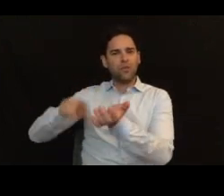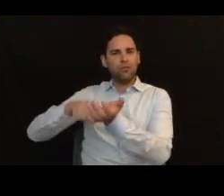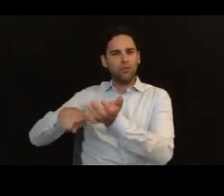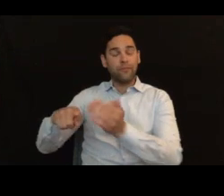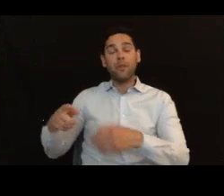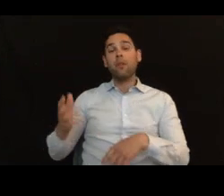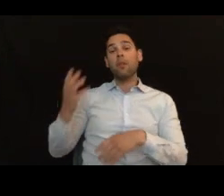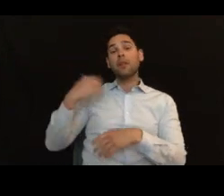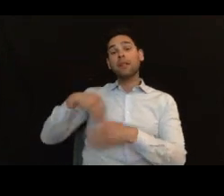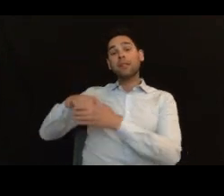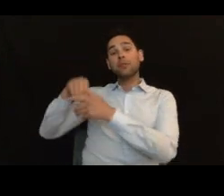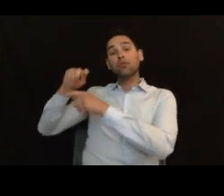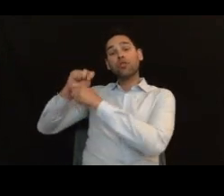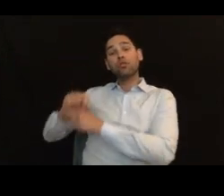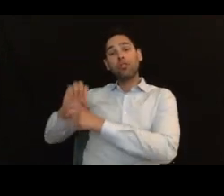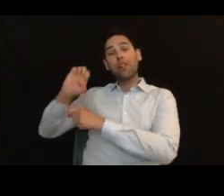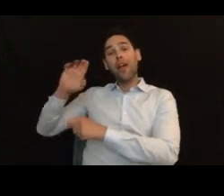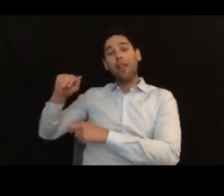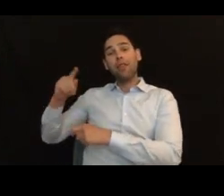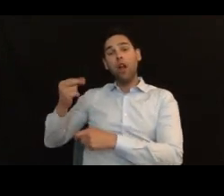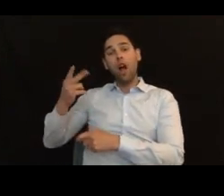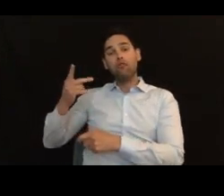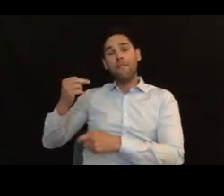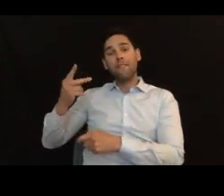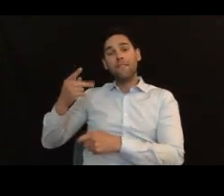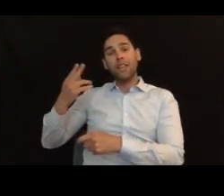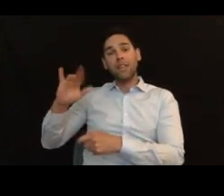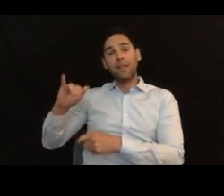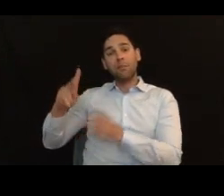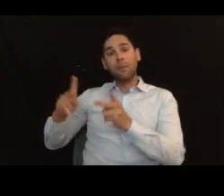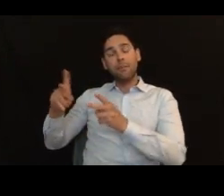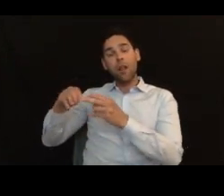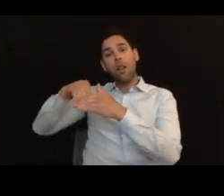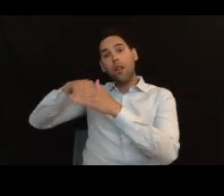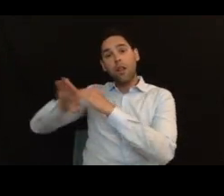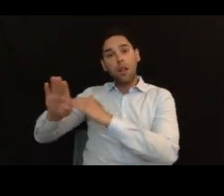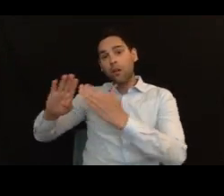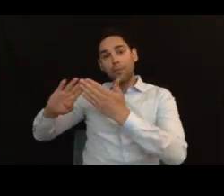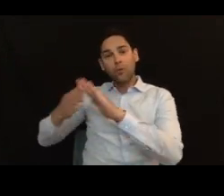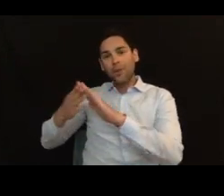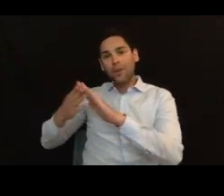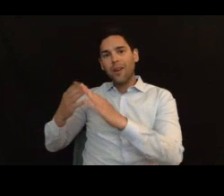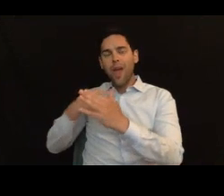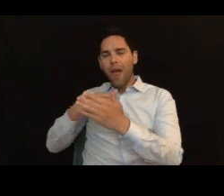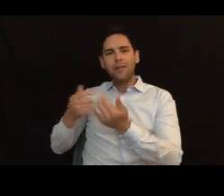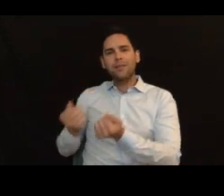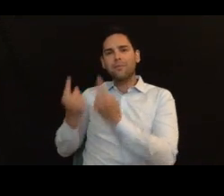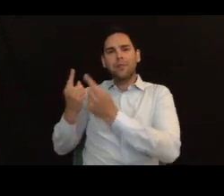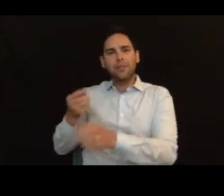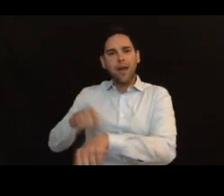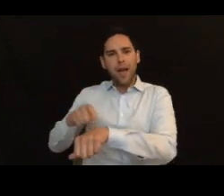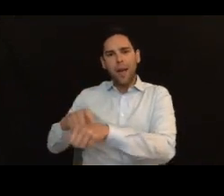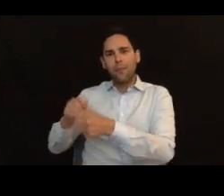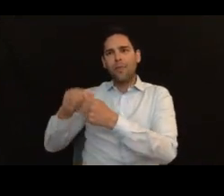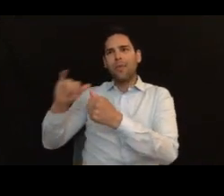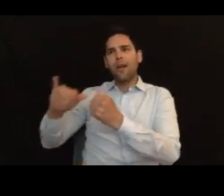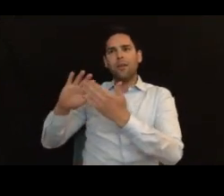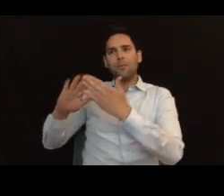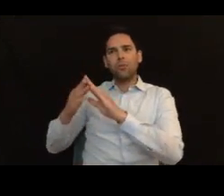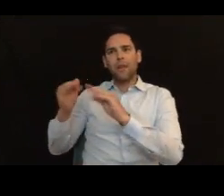into a community and spends time with that community for a length of time in order to kind of understand